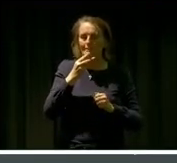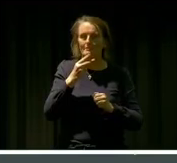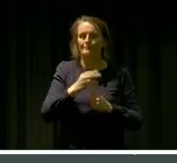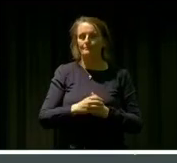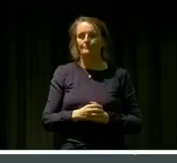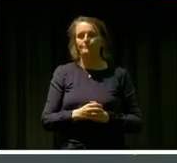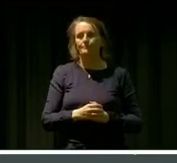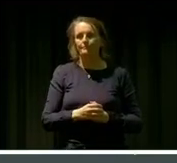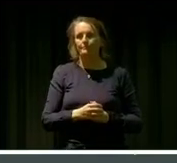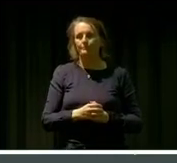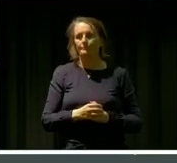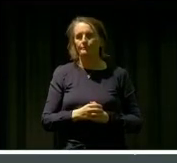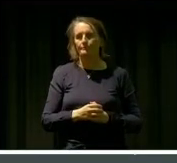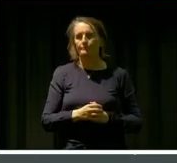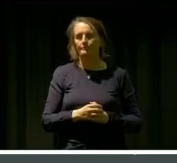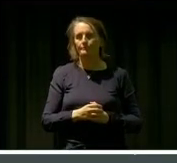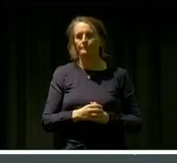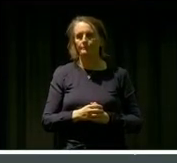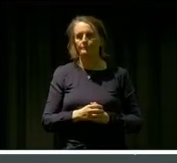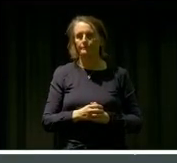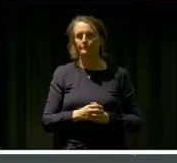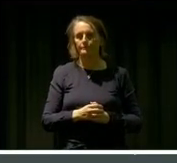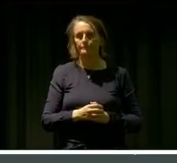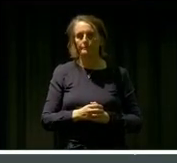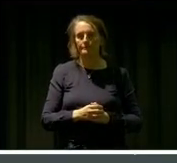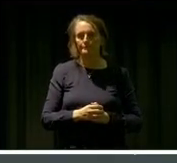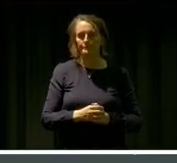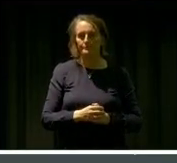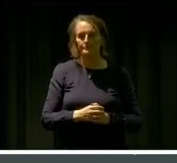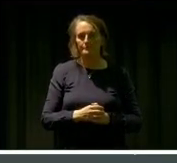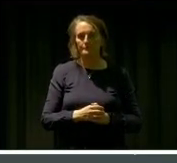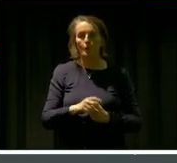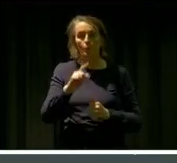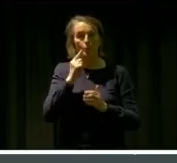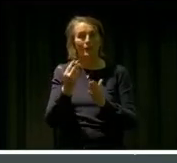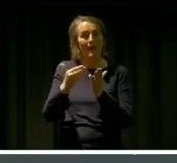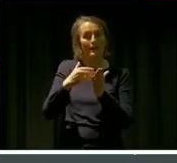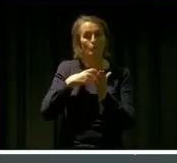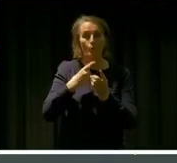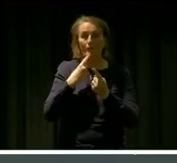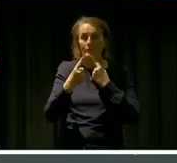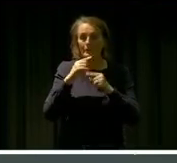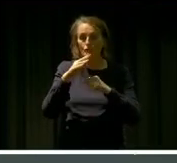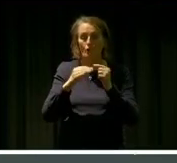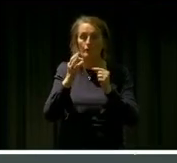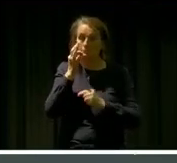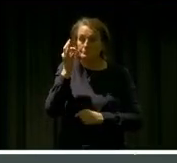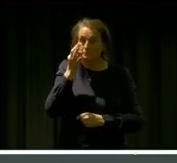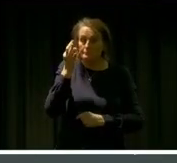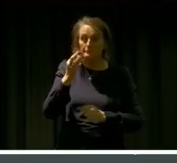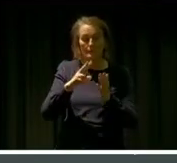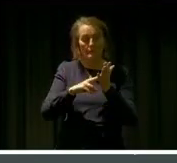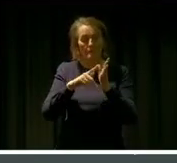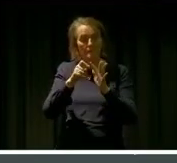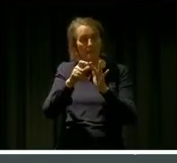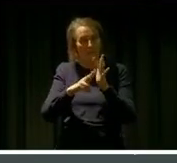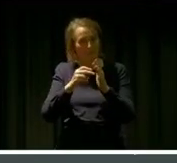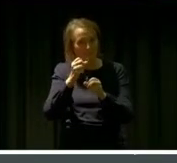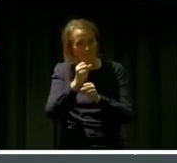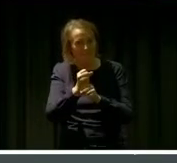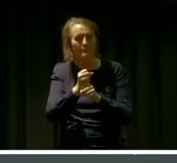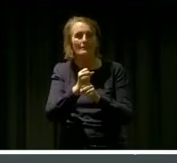Noticeable differences in that domain are the inclusion of vaping, shisha and marijuana use, as well as the